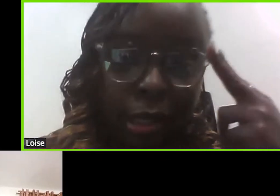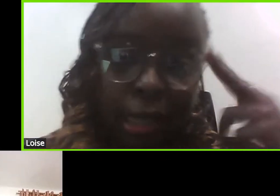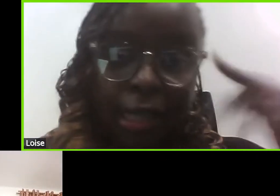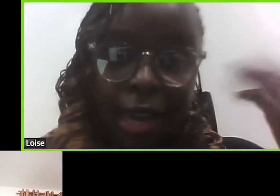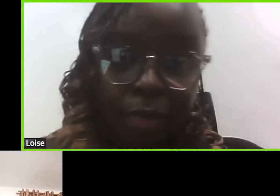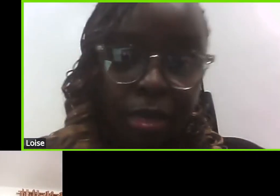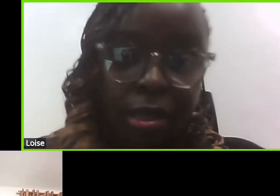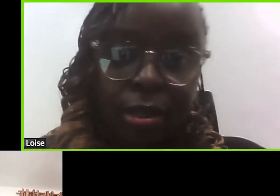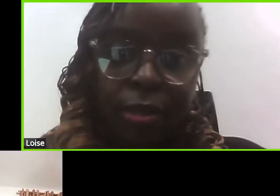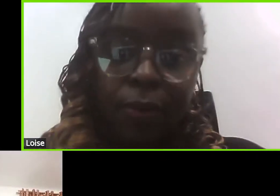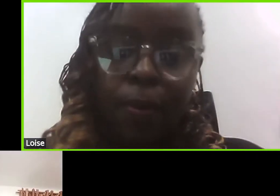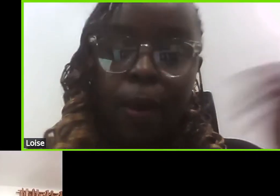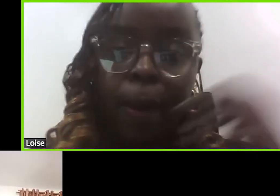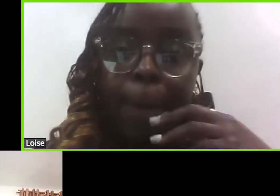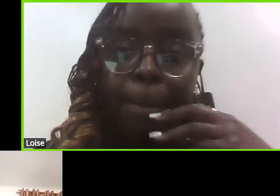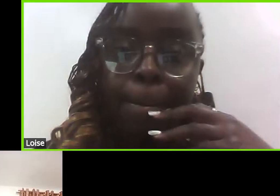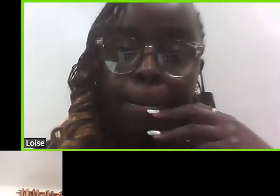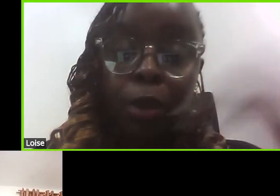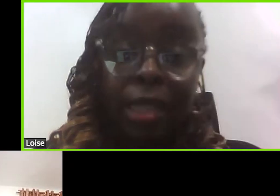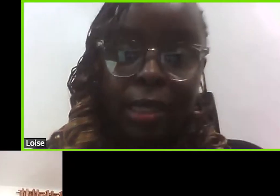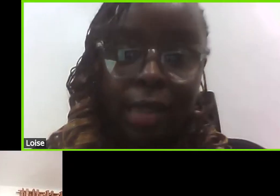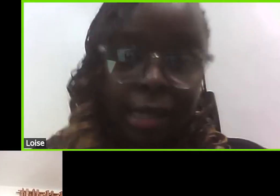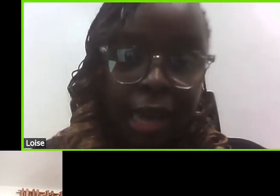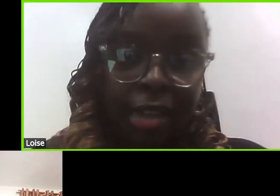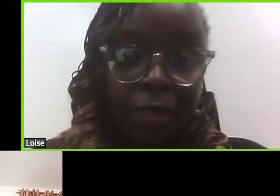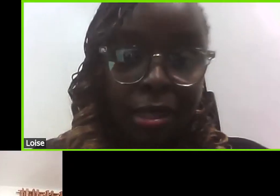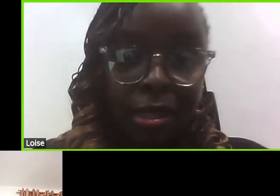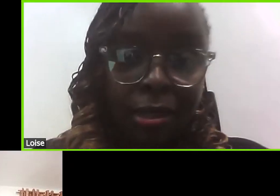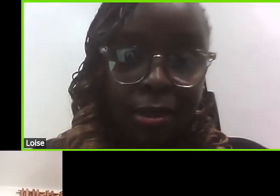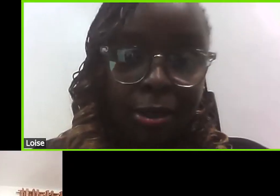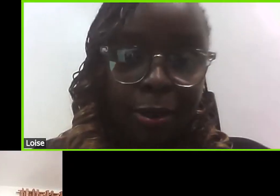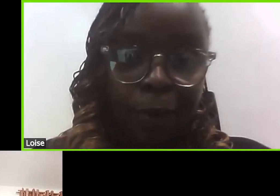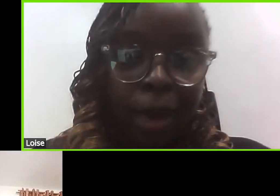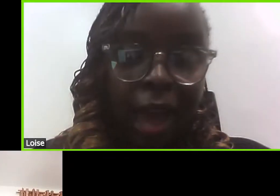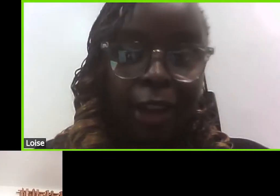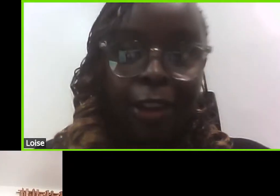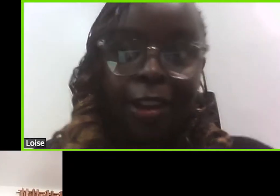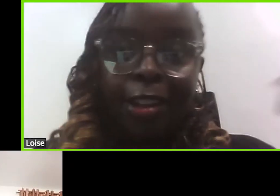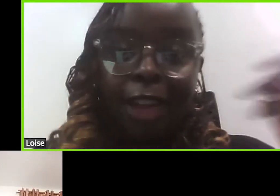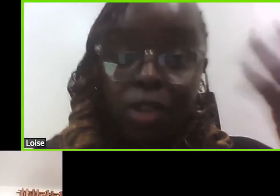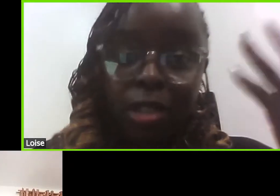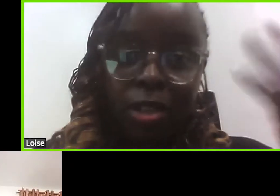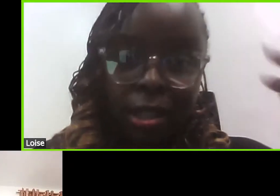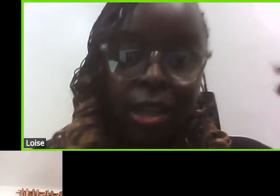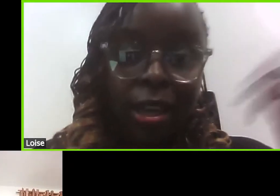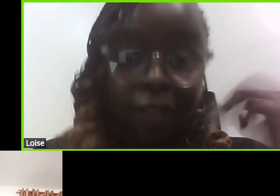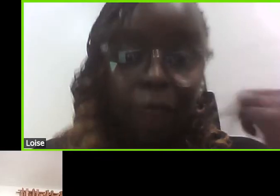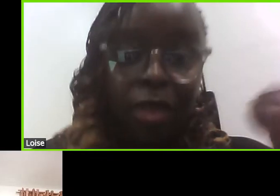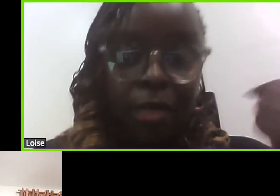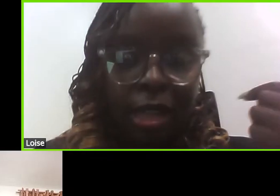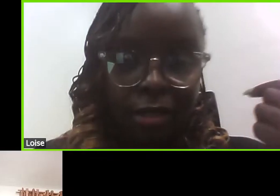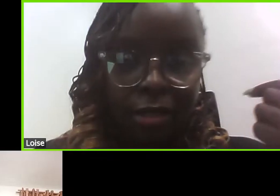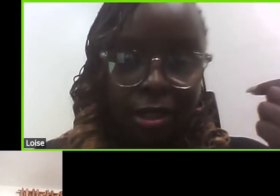policies that guide the business, processes that guide the business, where they are very strict even